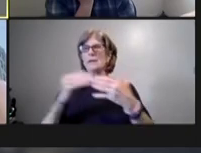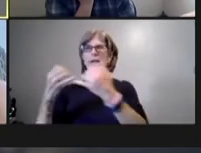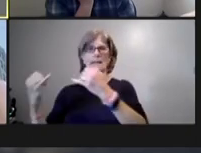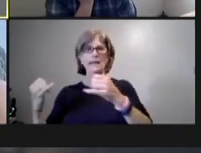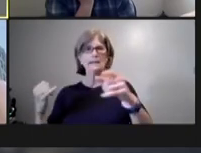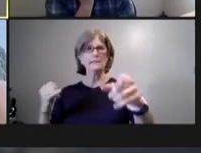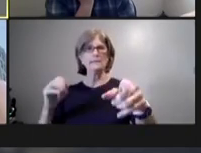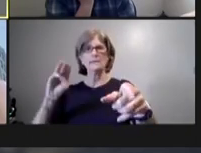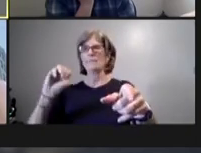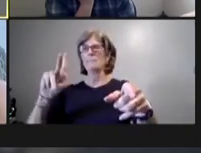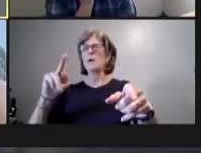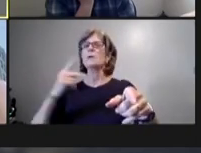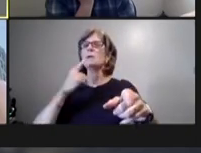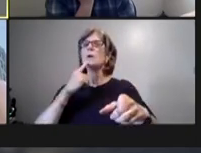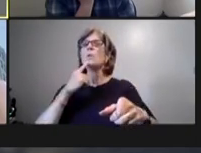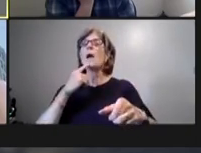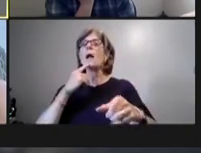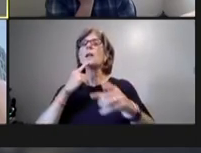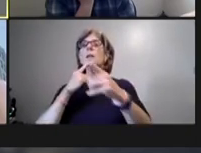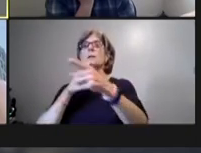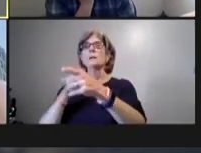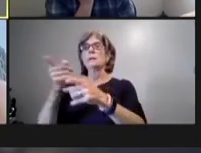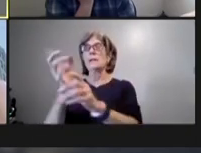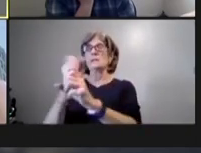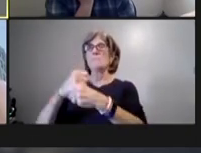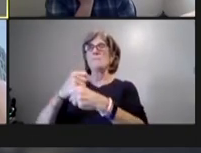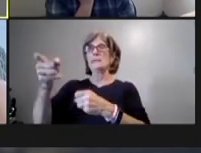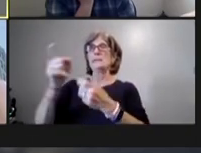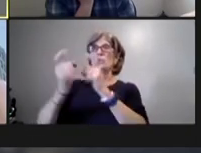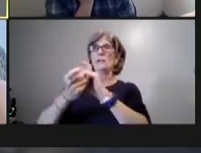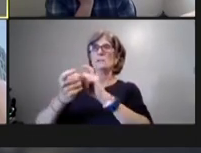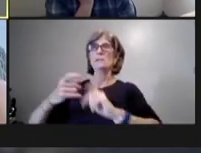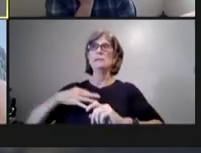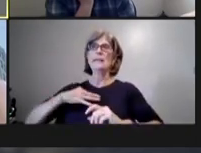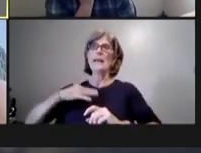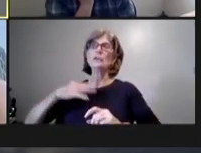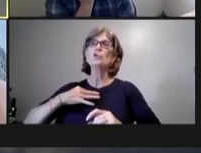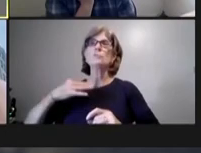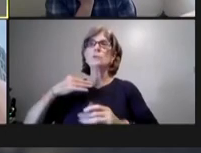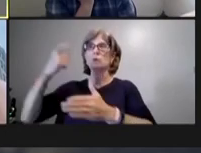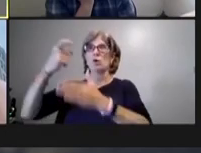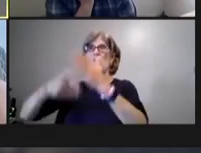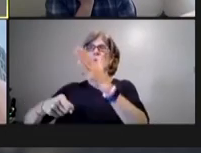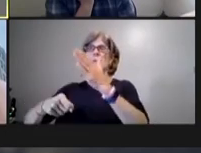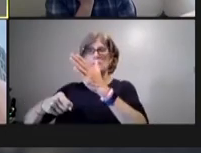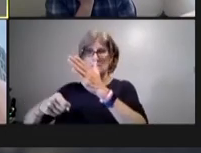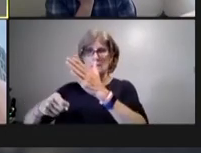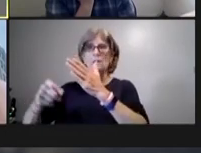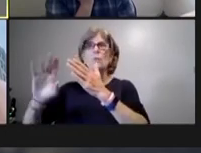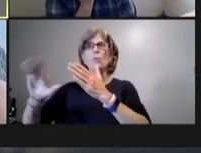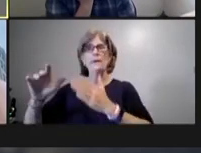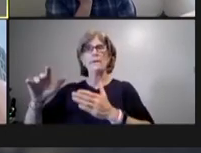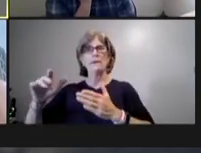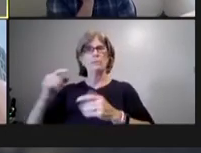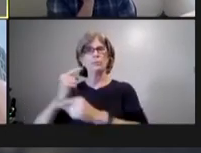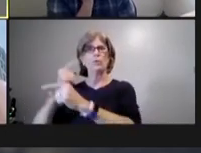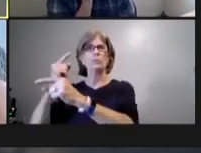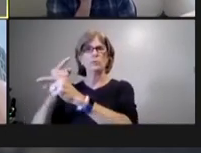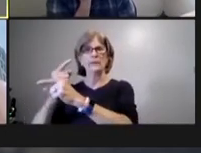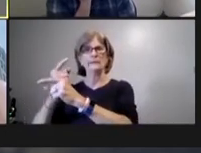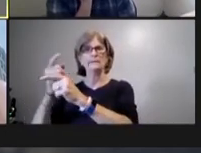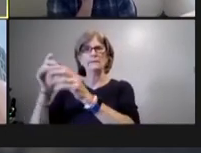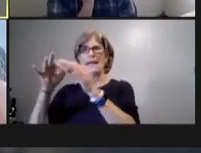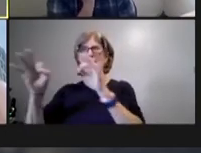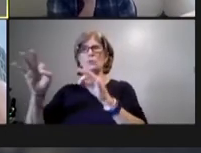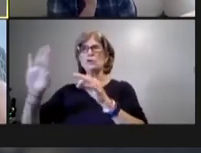just except for that section E eligible cost with the added language and just put deleted that,